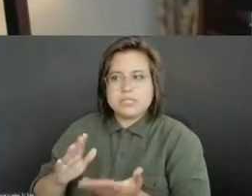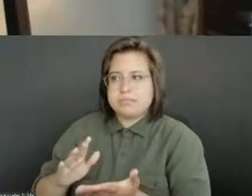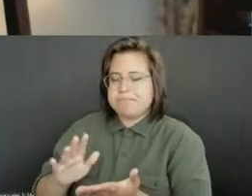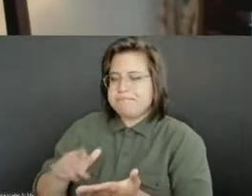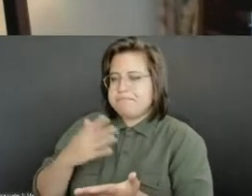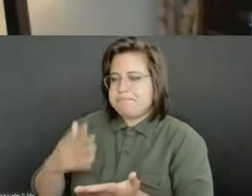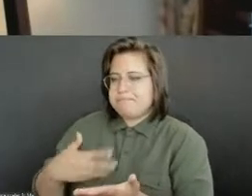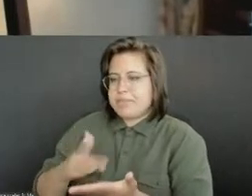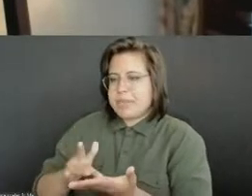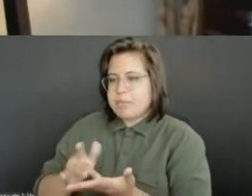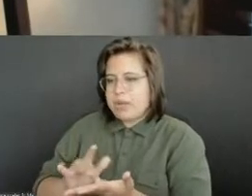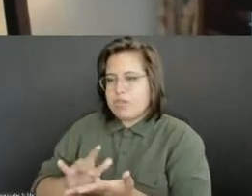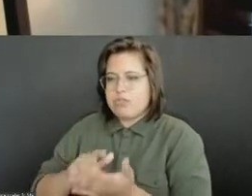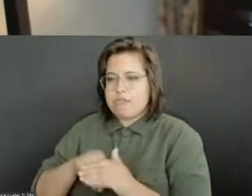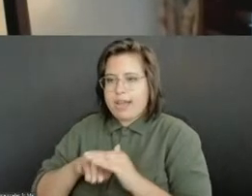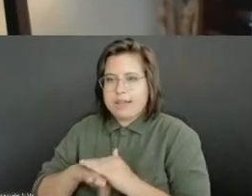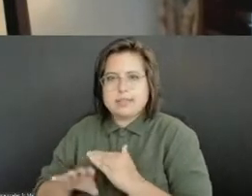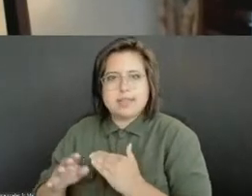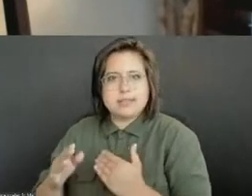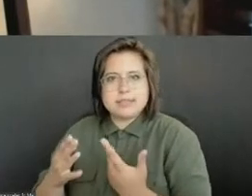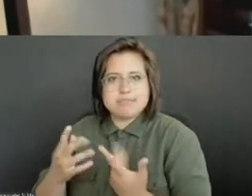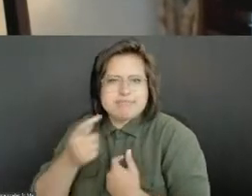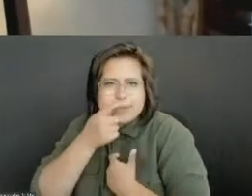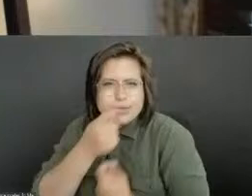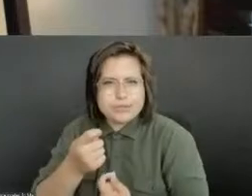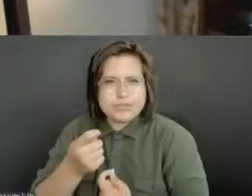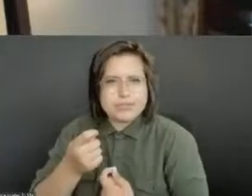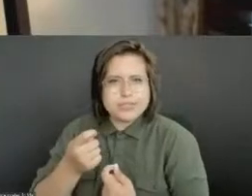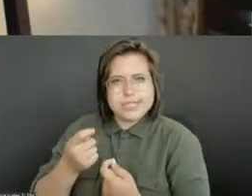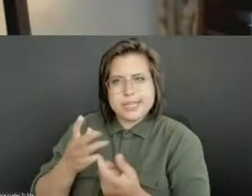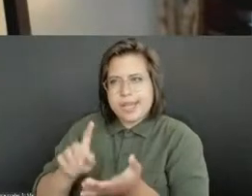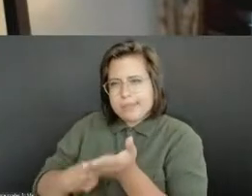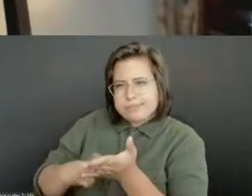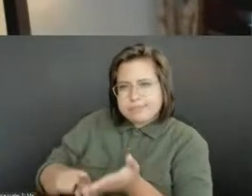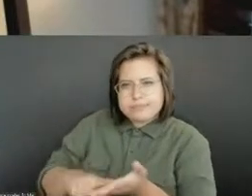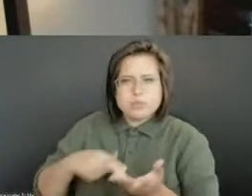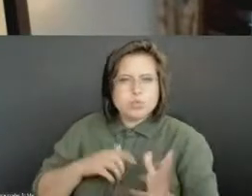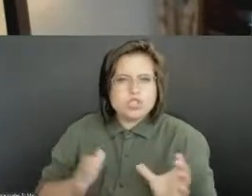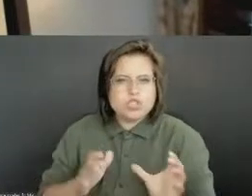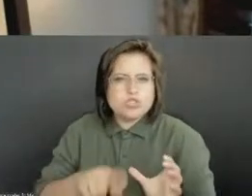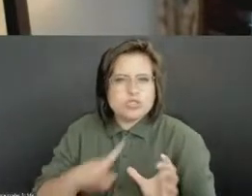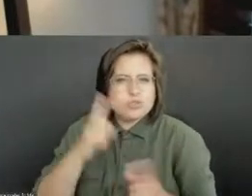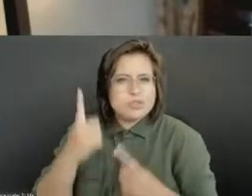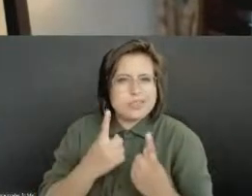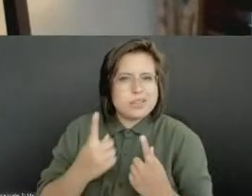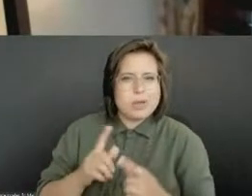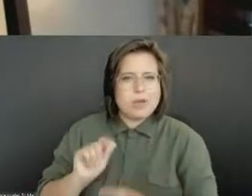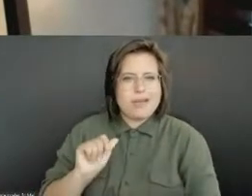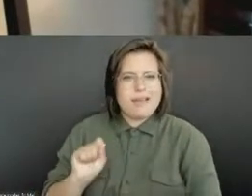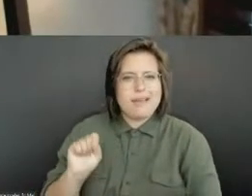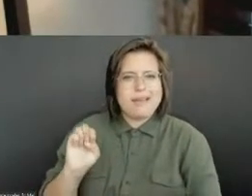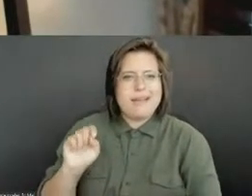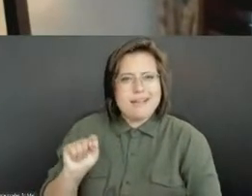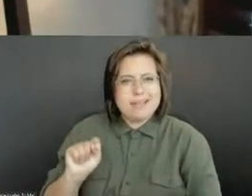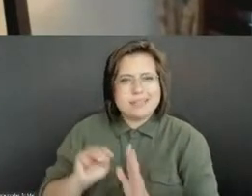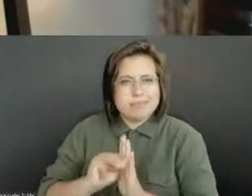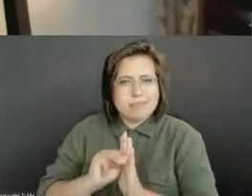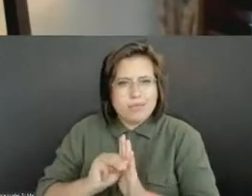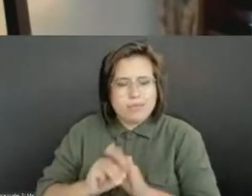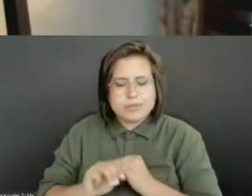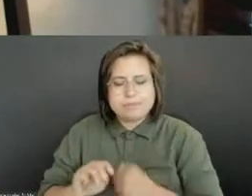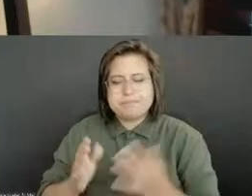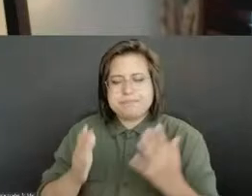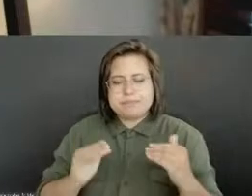some things that would be really interesting to see. So we would just encourage you to think about an asset model. The other thing I wanted to bring up, Dr. Hildreth, you mentioned